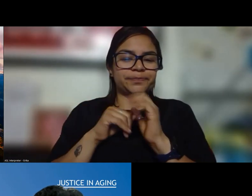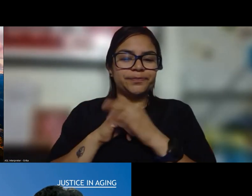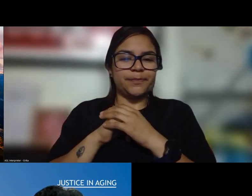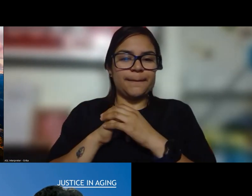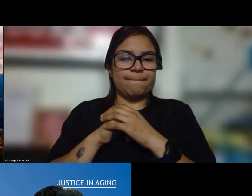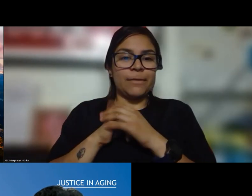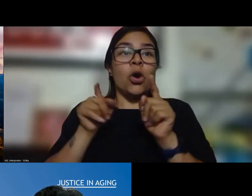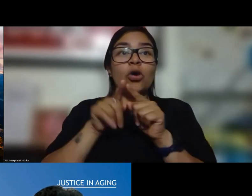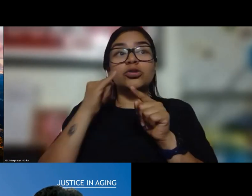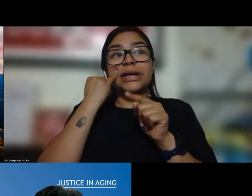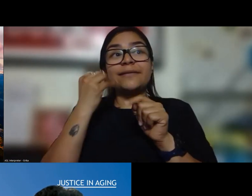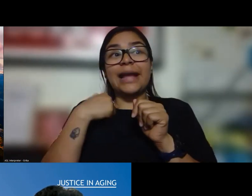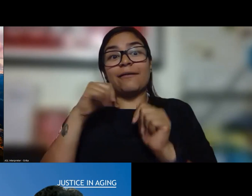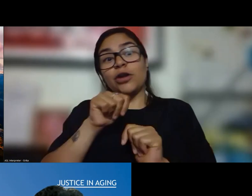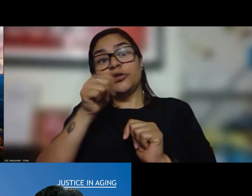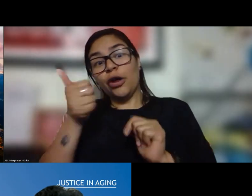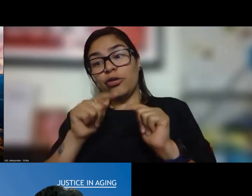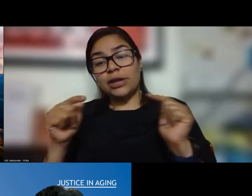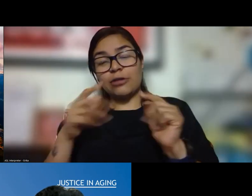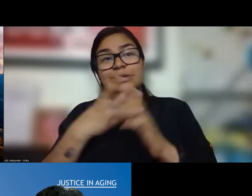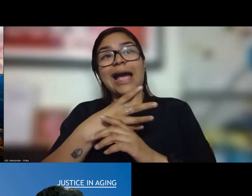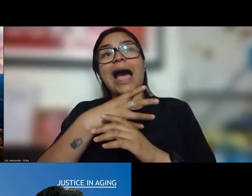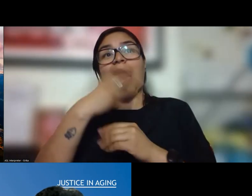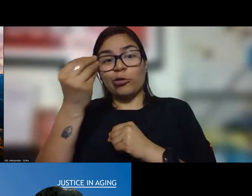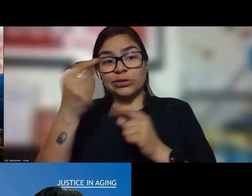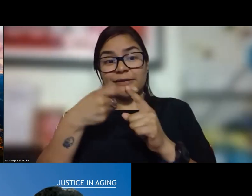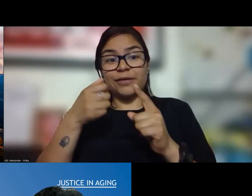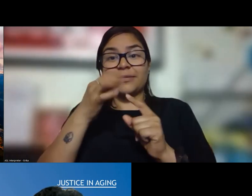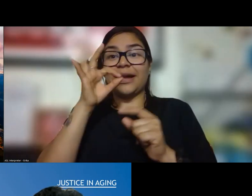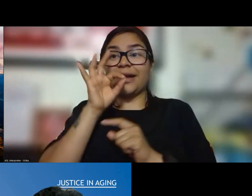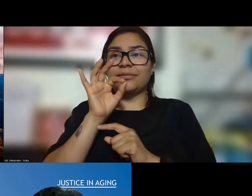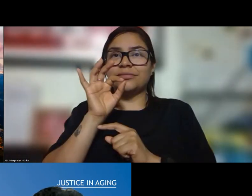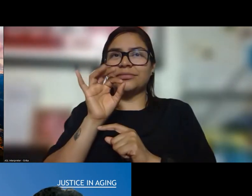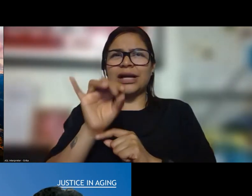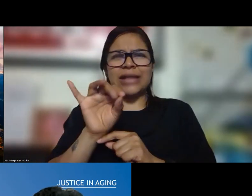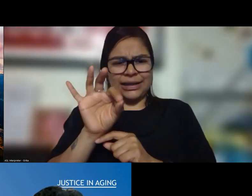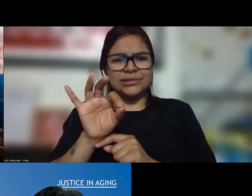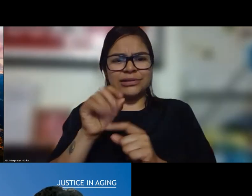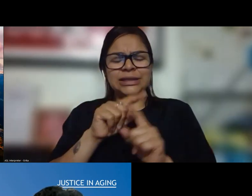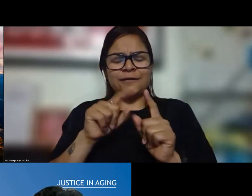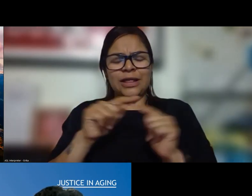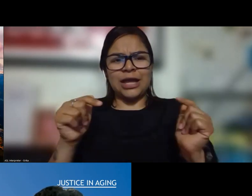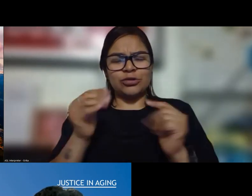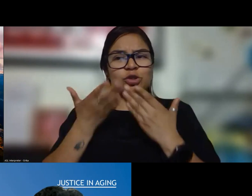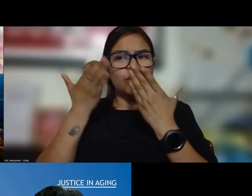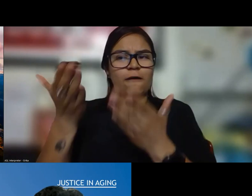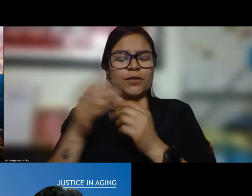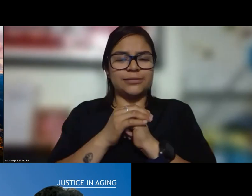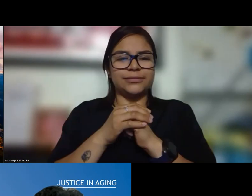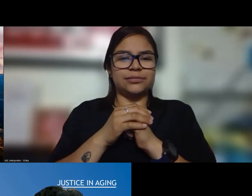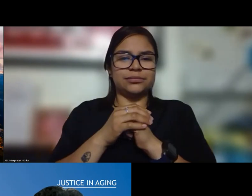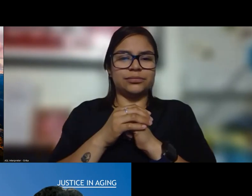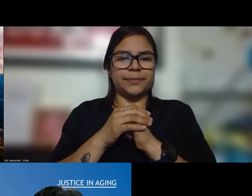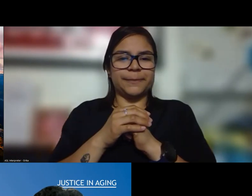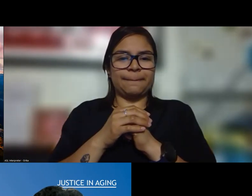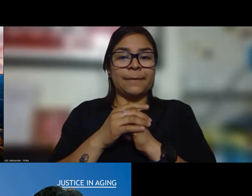were indicated. So that's one thing that we're looking at addressing. As far as the testing was really done via implementation